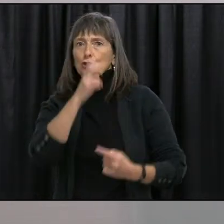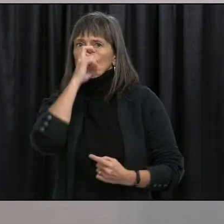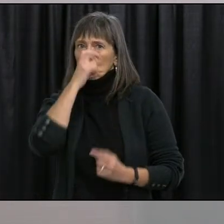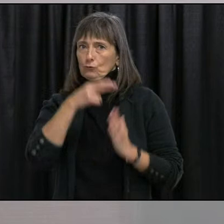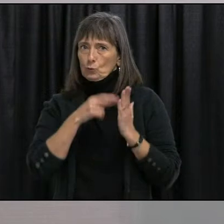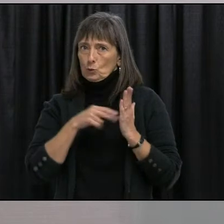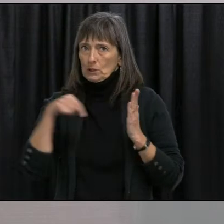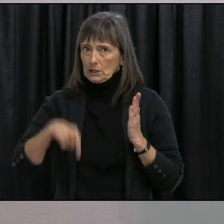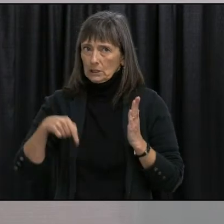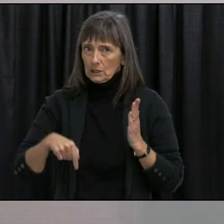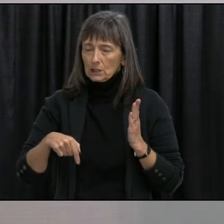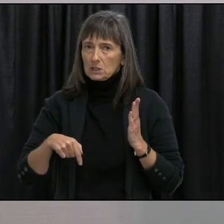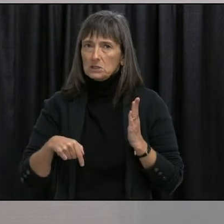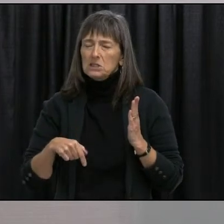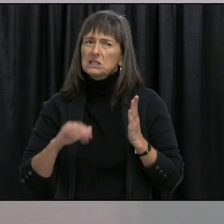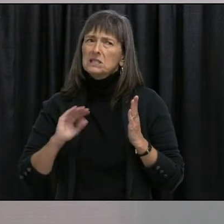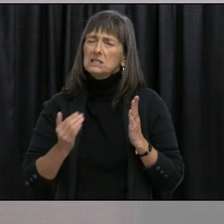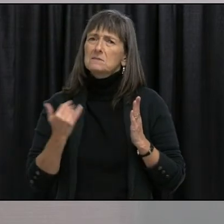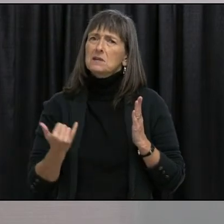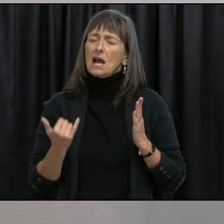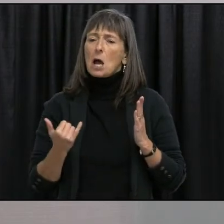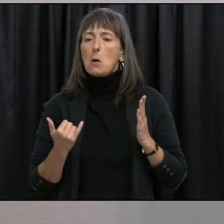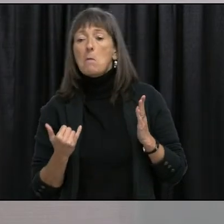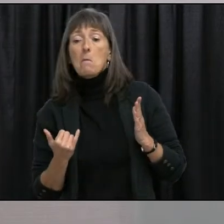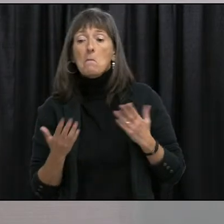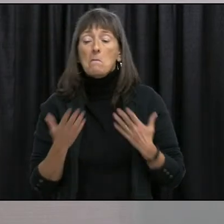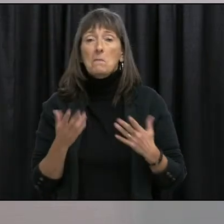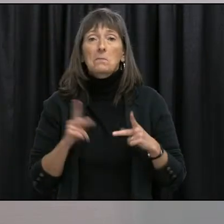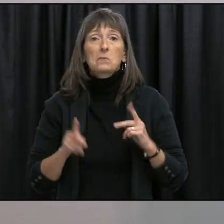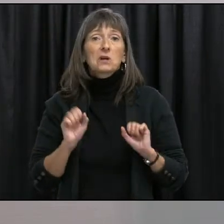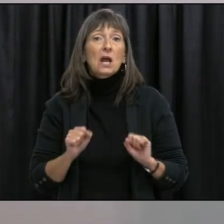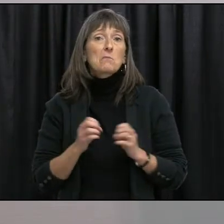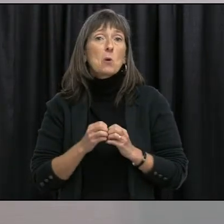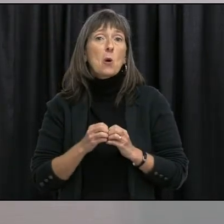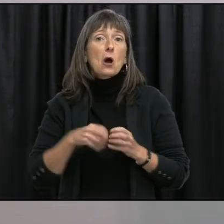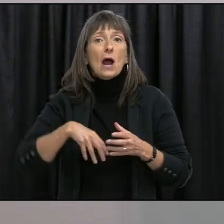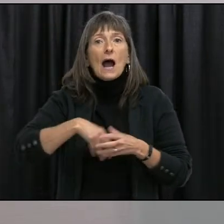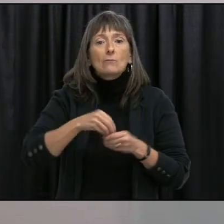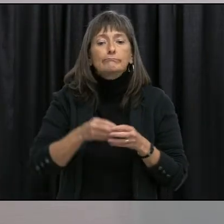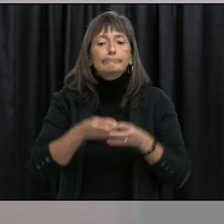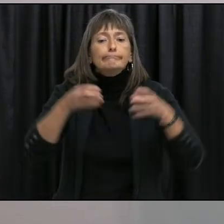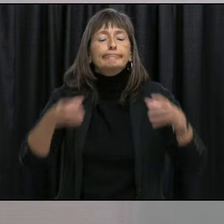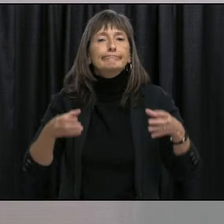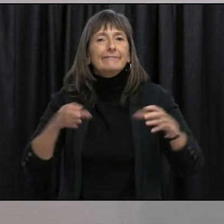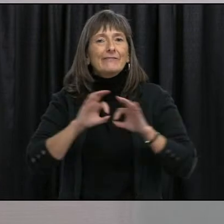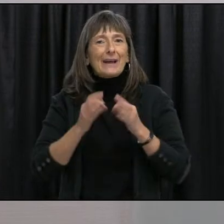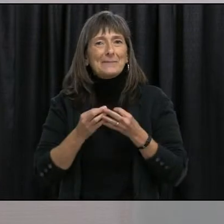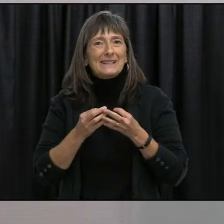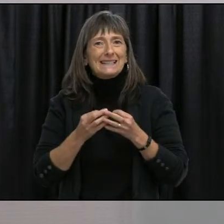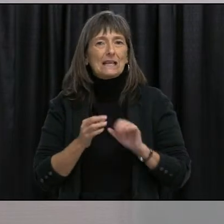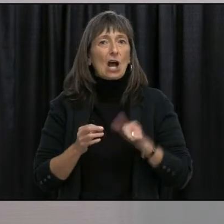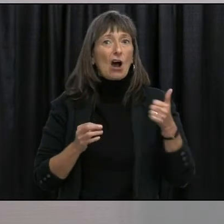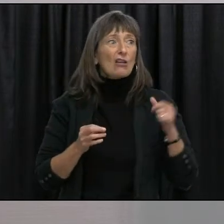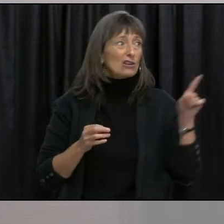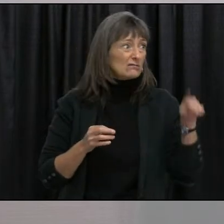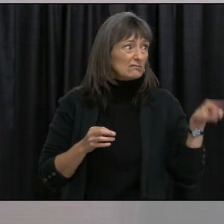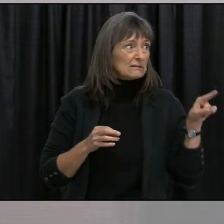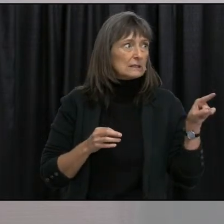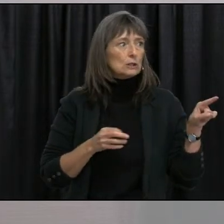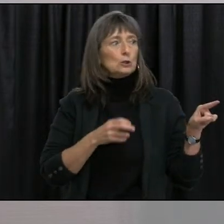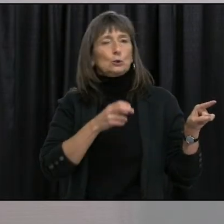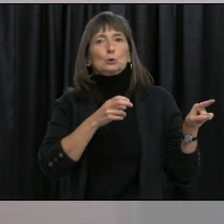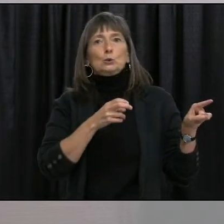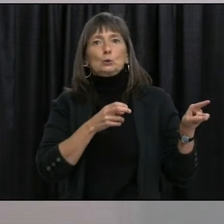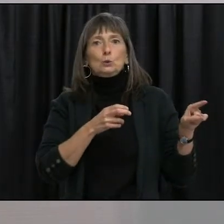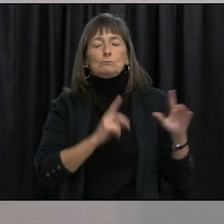point where people here may have more opportunities to interact with their family this Thanksgiving than some of those places that are seeing those 1,000